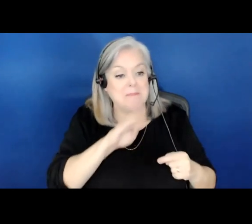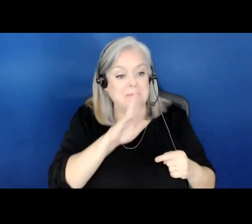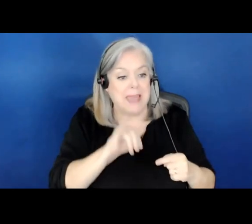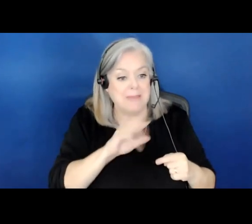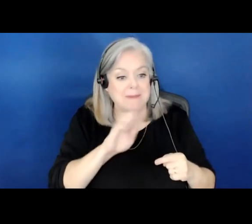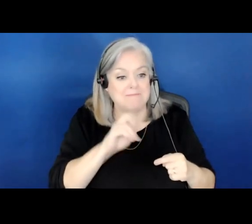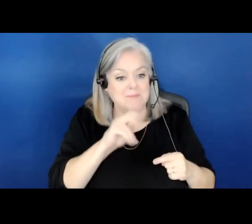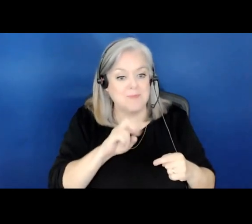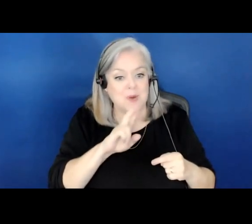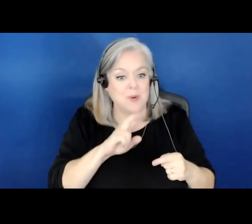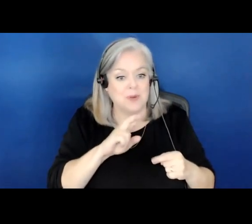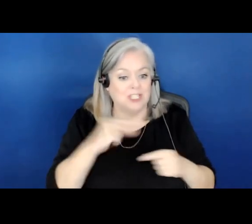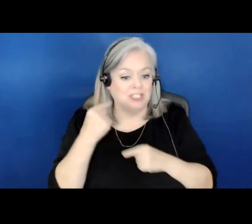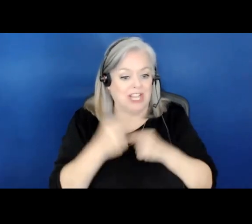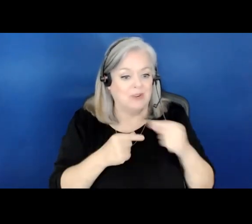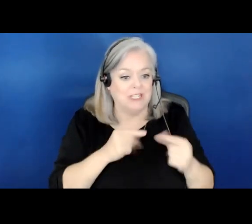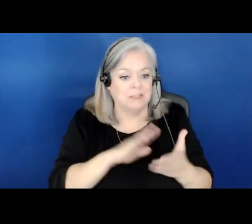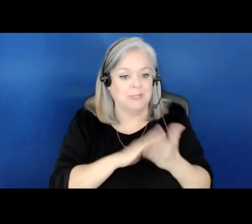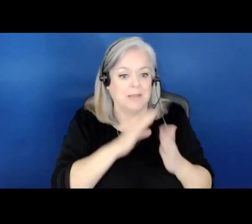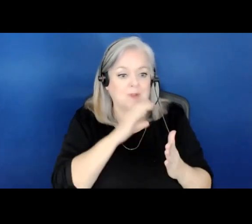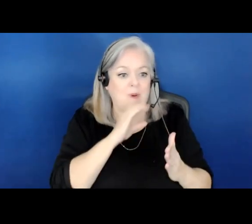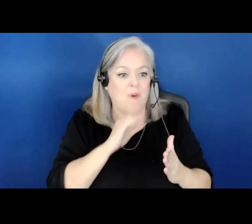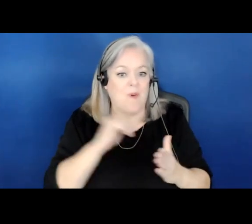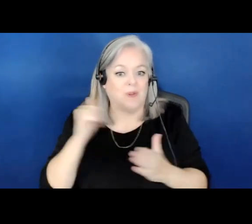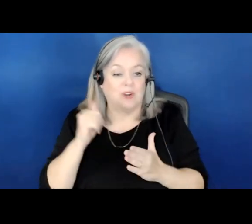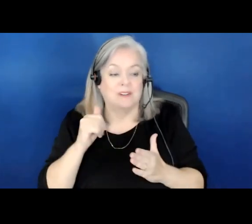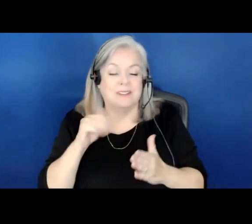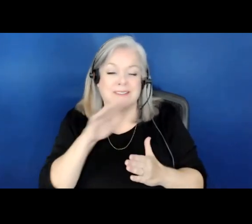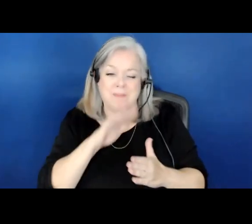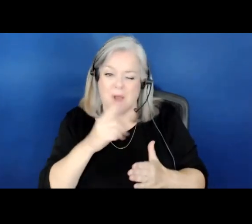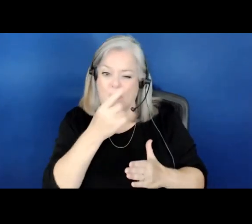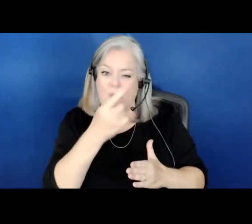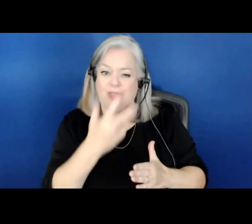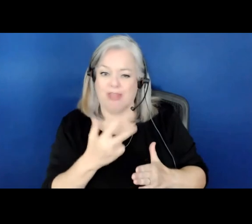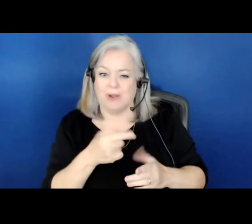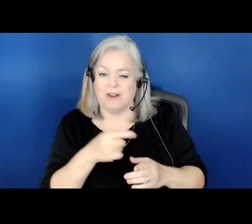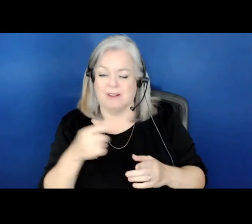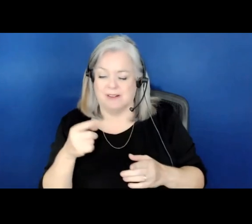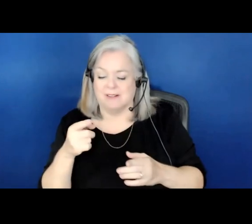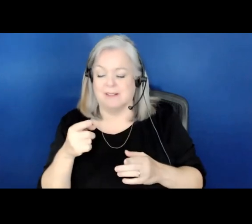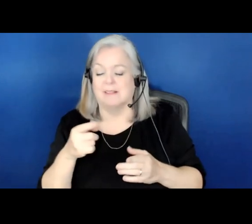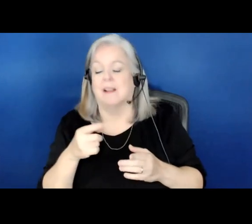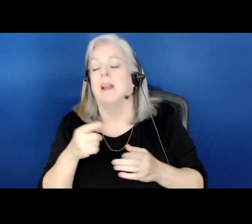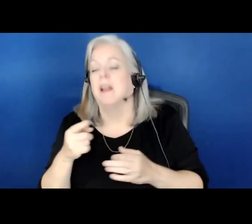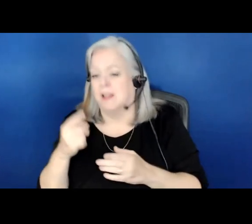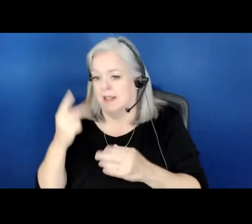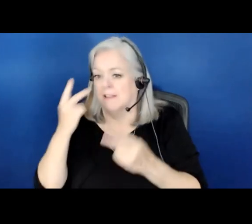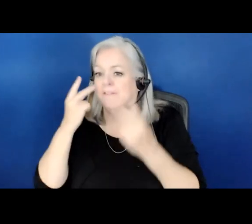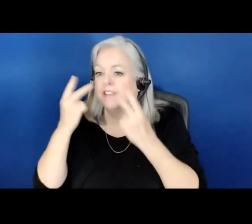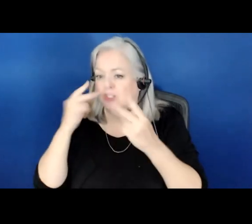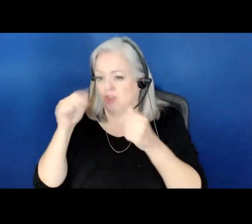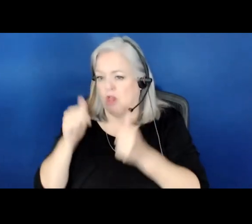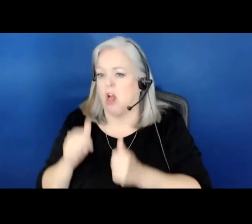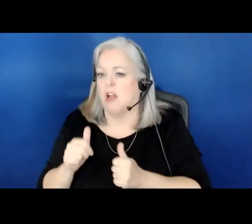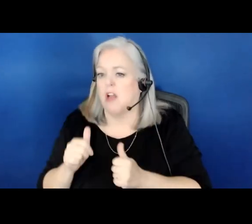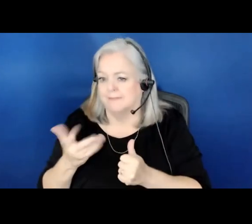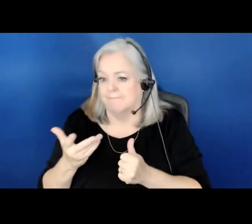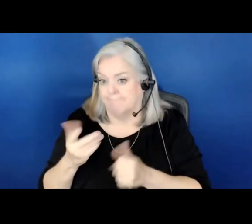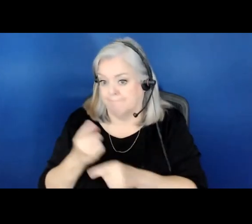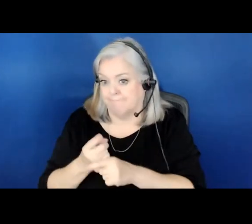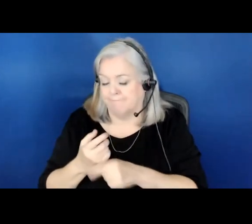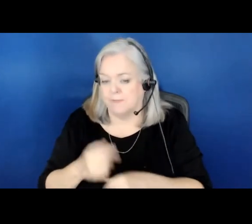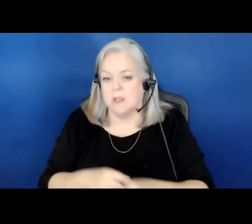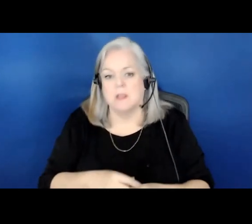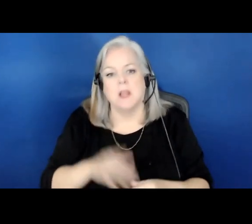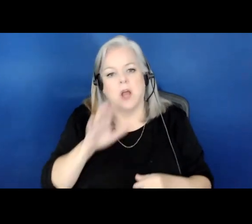ages. Roughly a third of them have vision loss, right? But also around